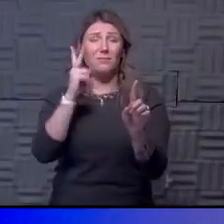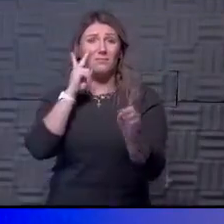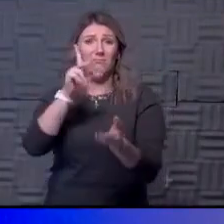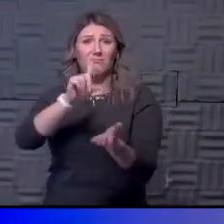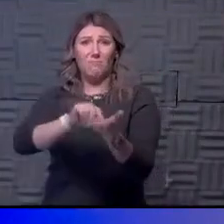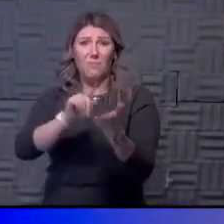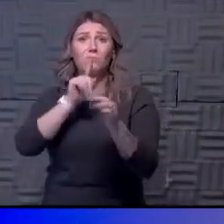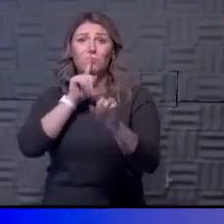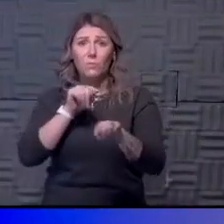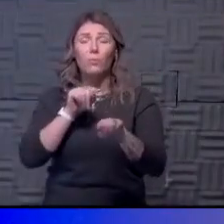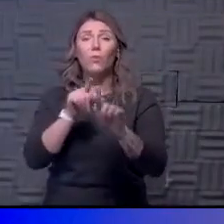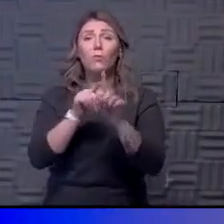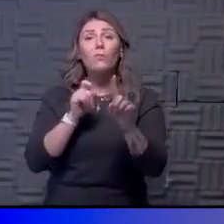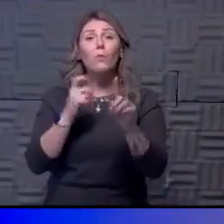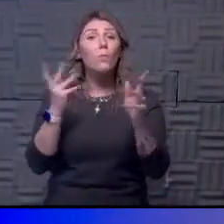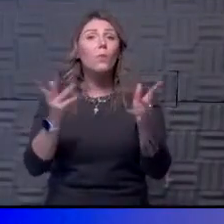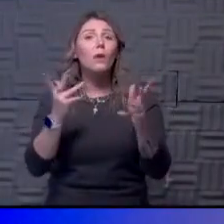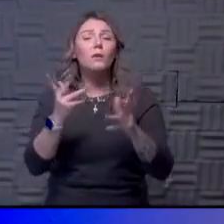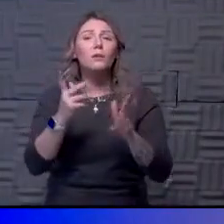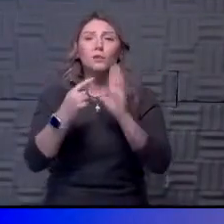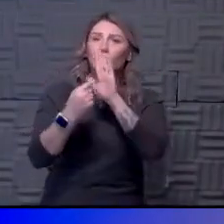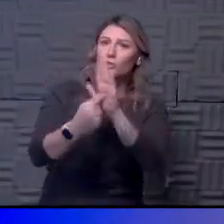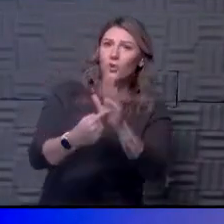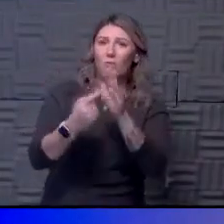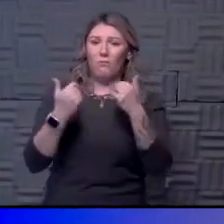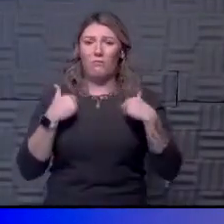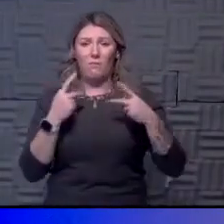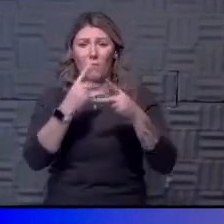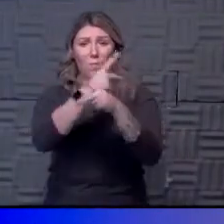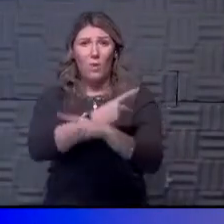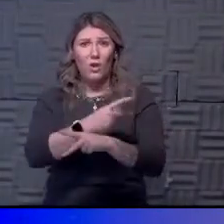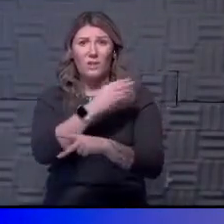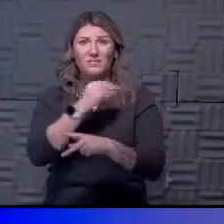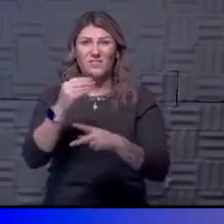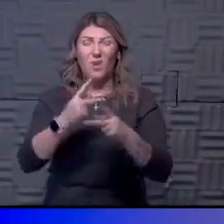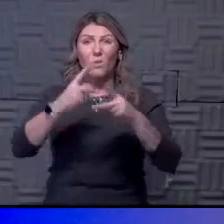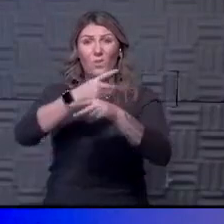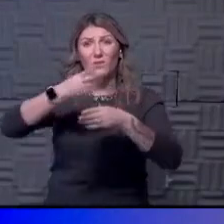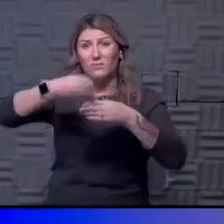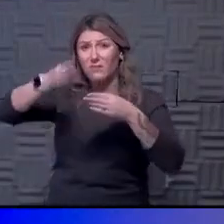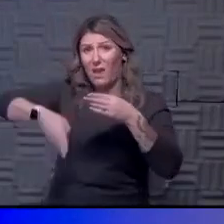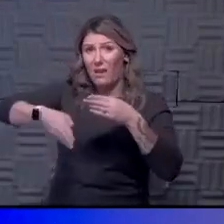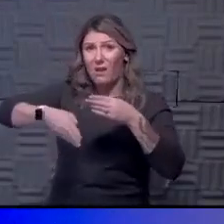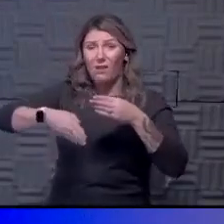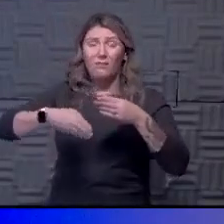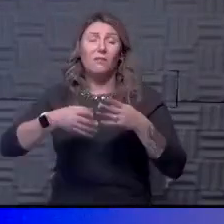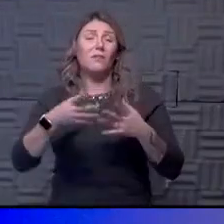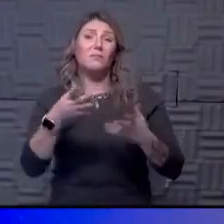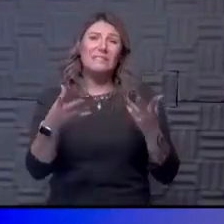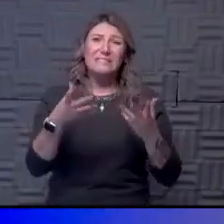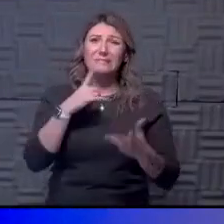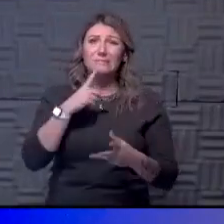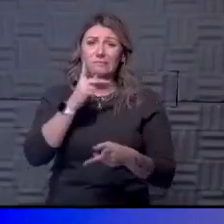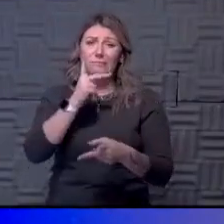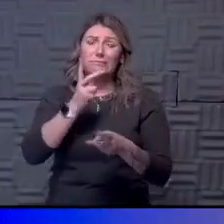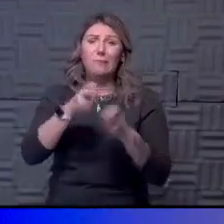very good published reports, that show that you actually have worse disease and you have worse outcomes. So it's really difficult to say. I don't think we can make